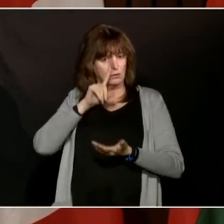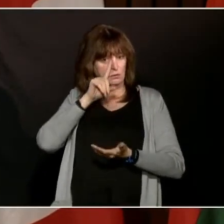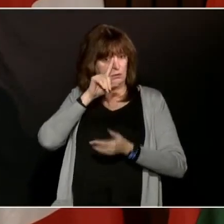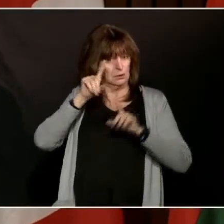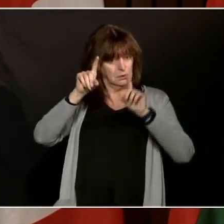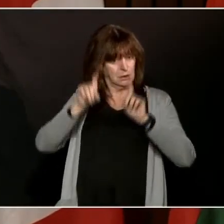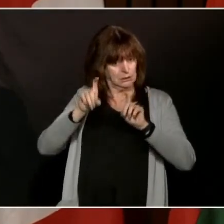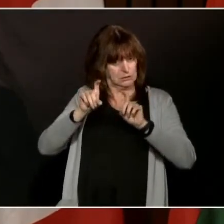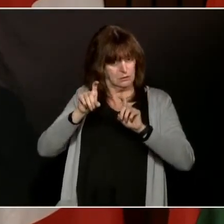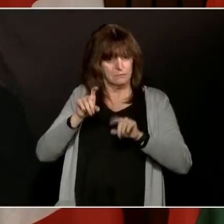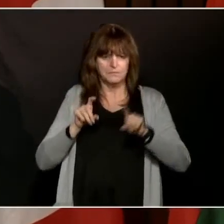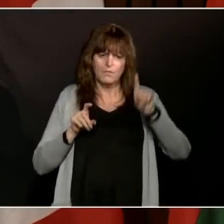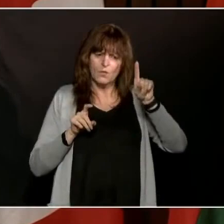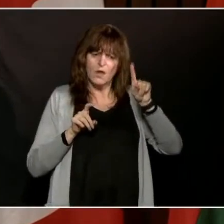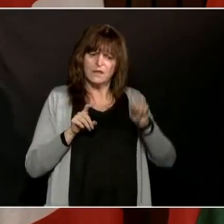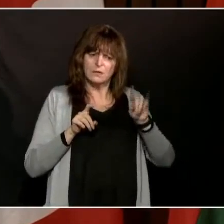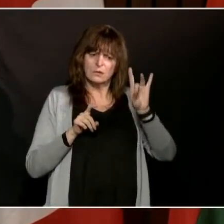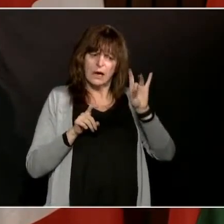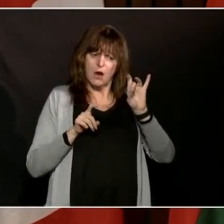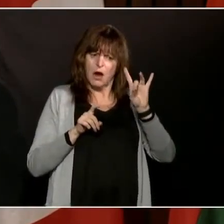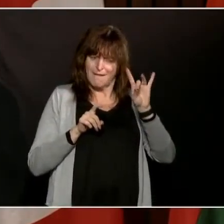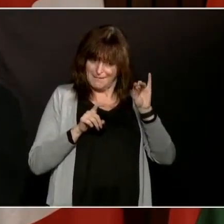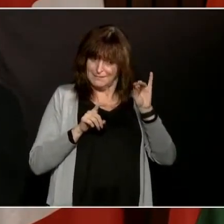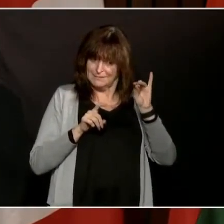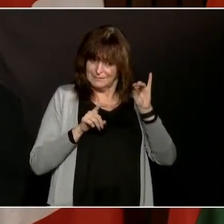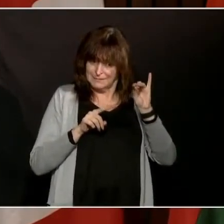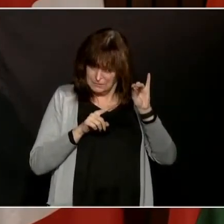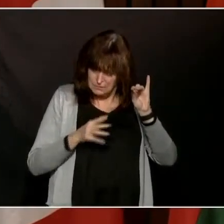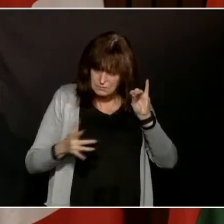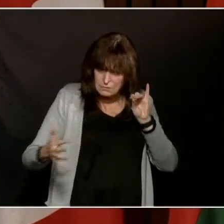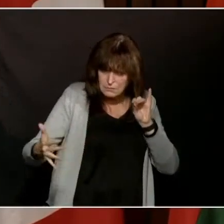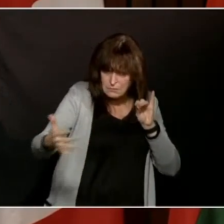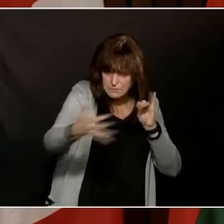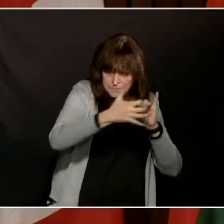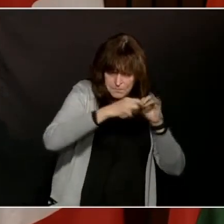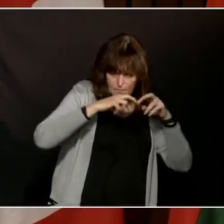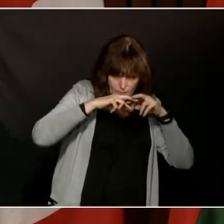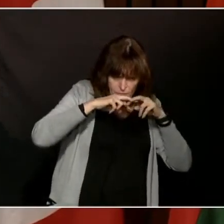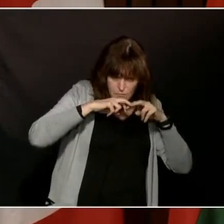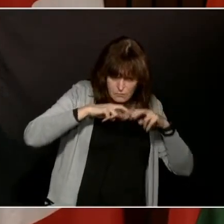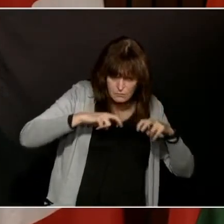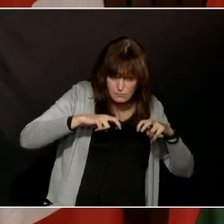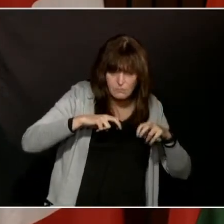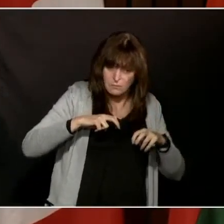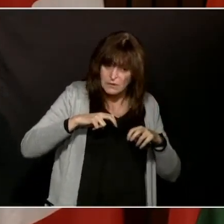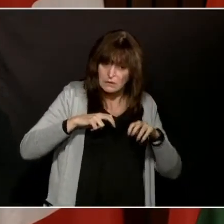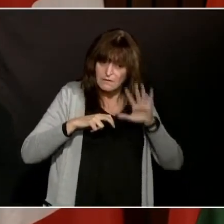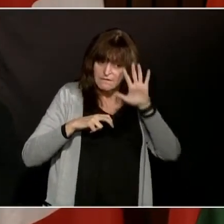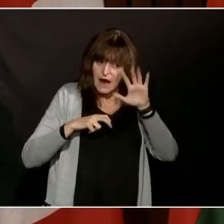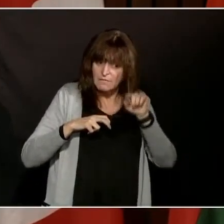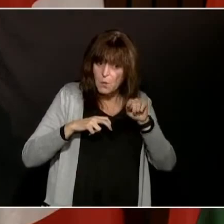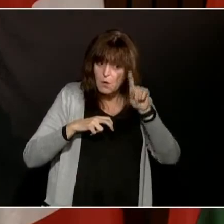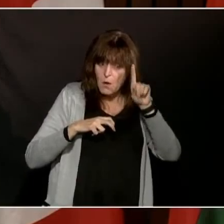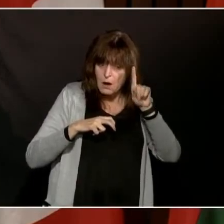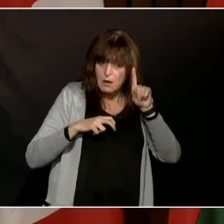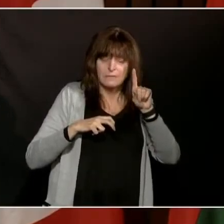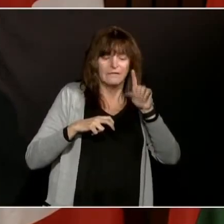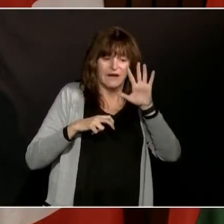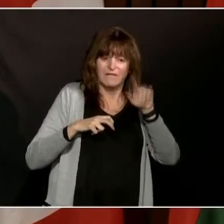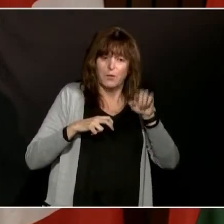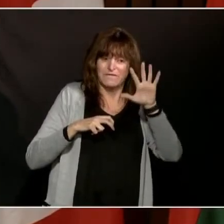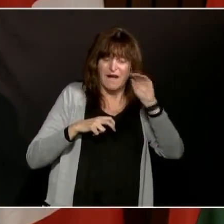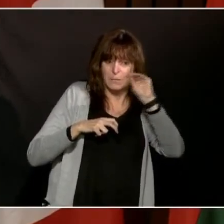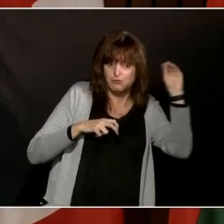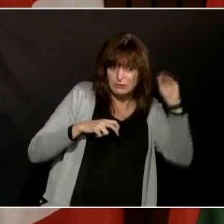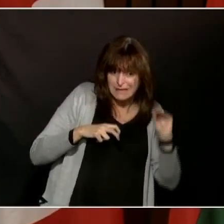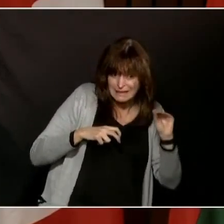1,880 samples are included in this interim analysis, and 5.5% of all of these 1,880